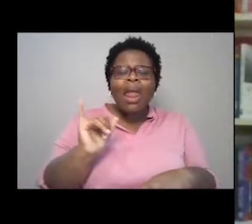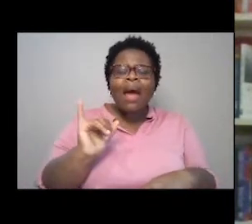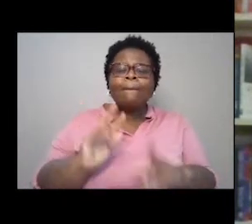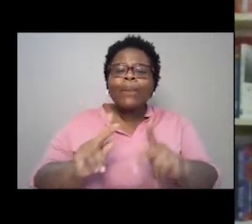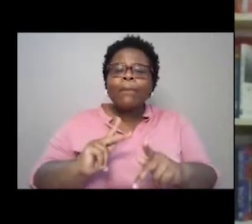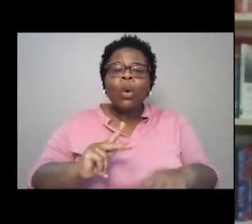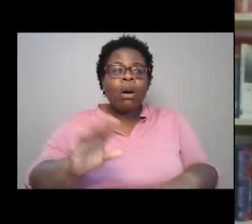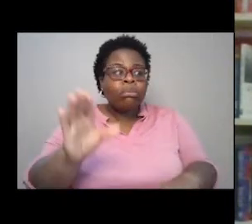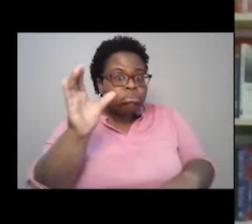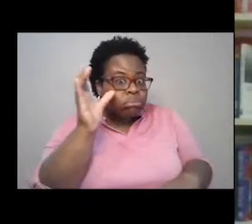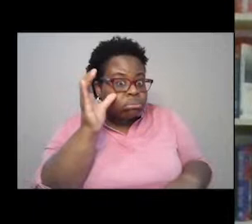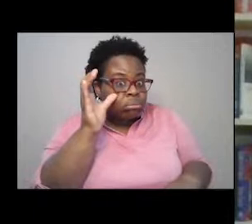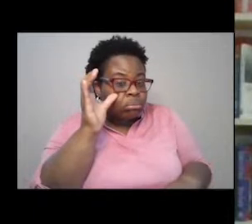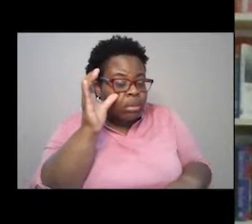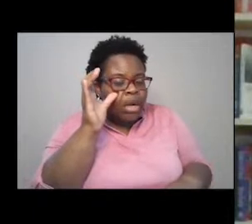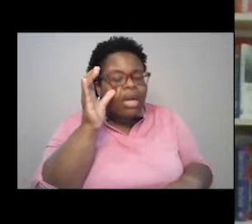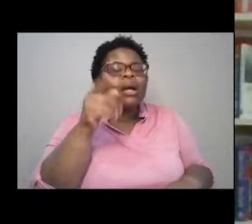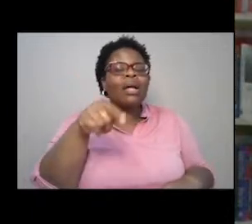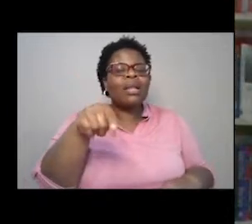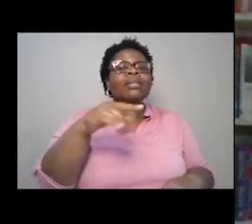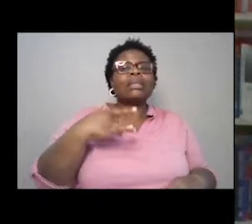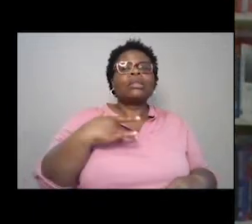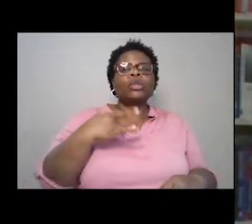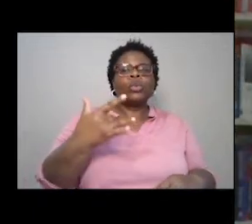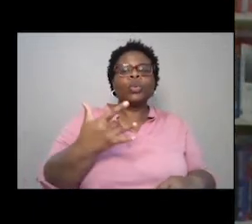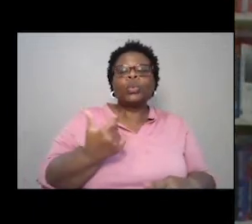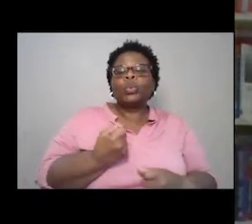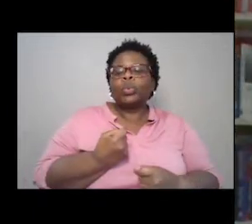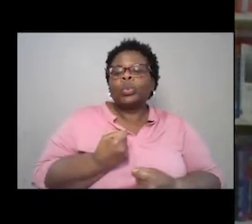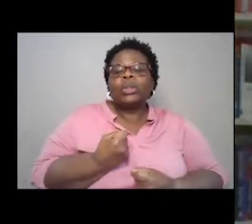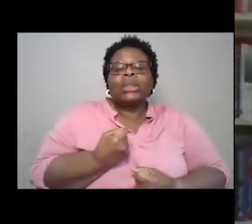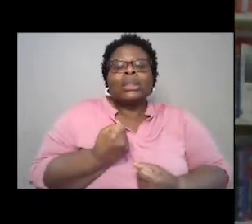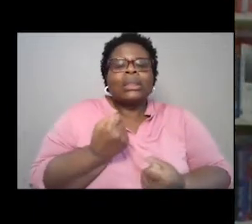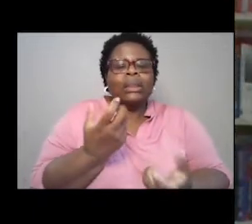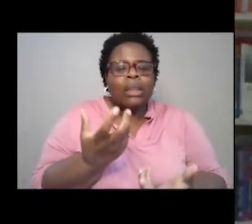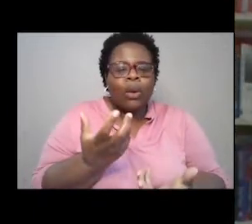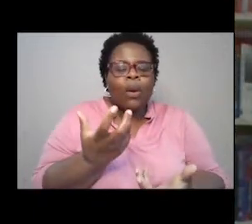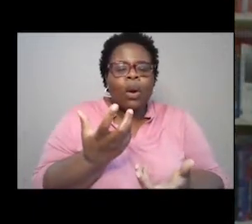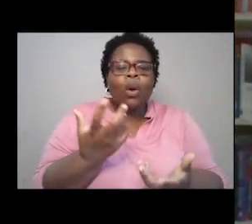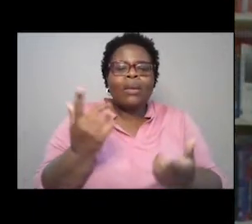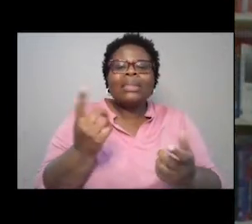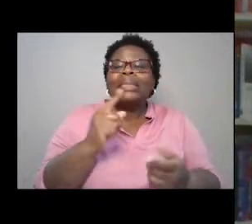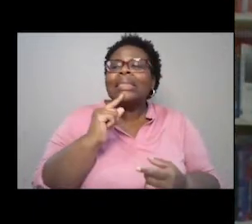more able to share the big things.